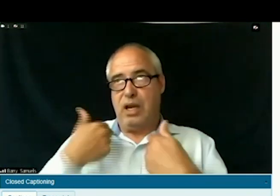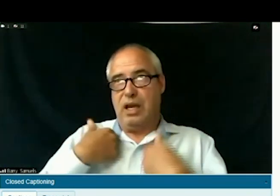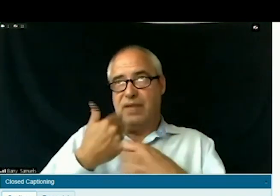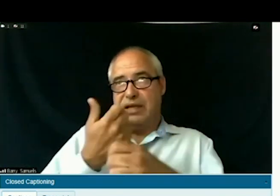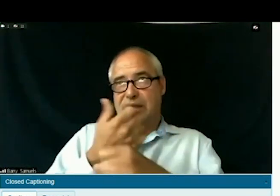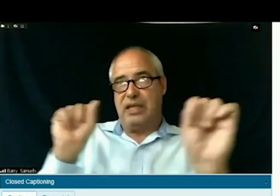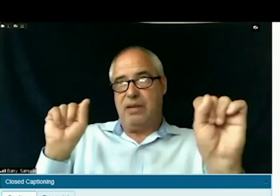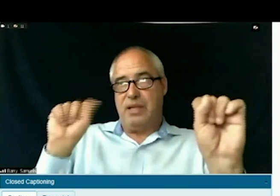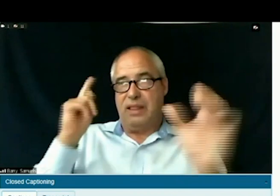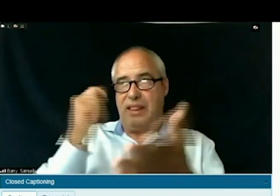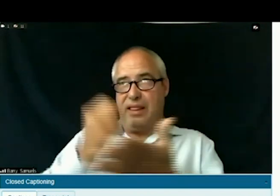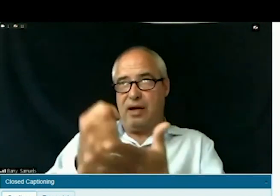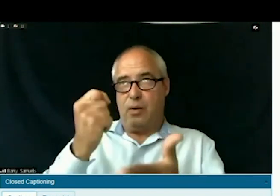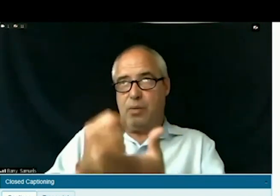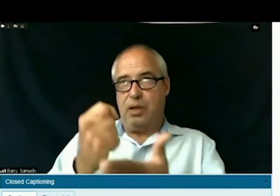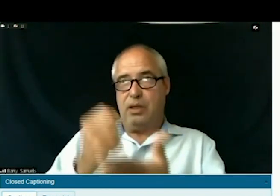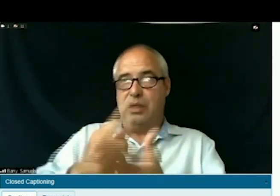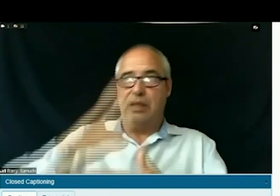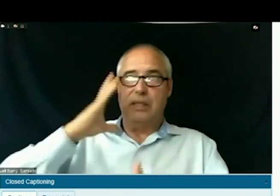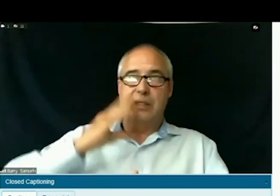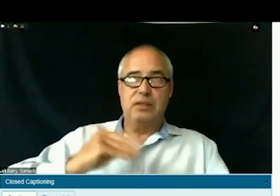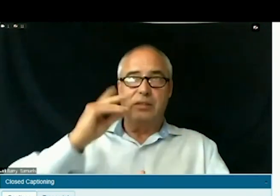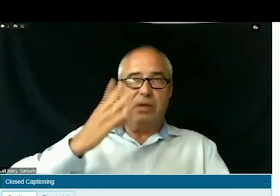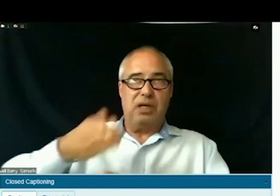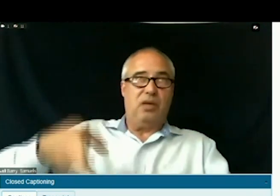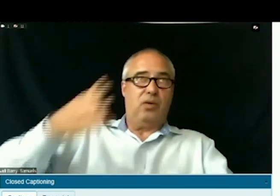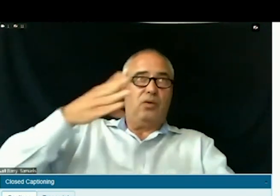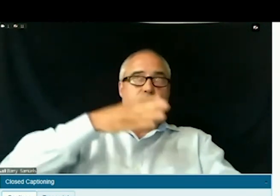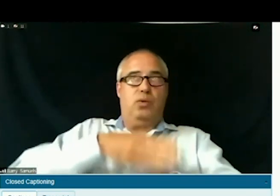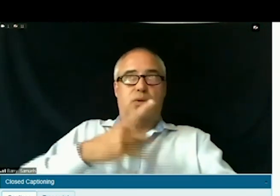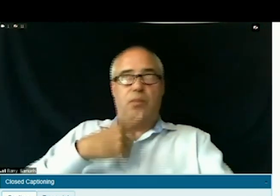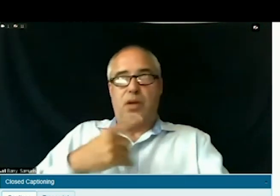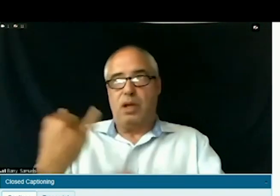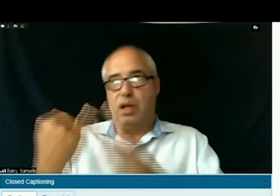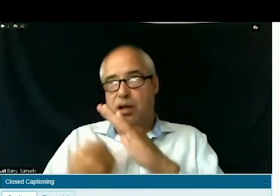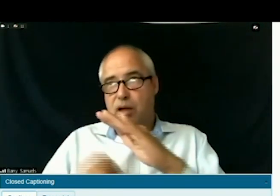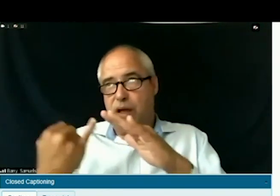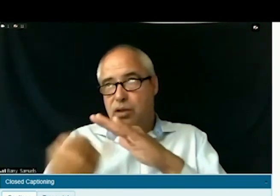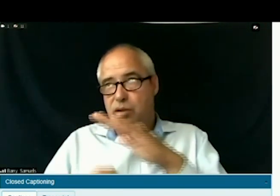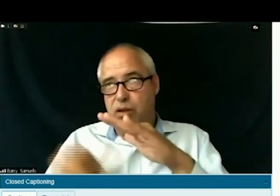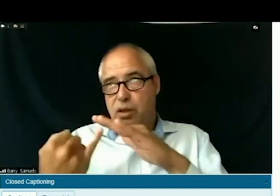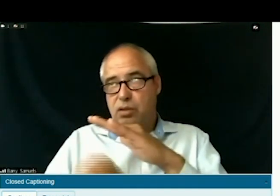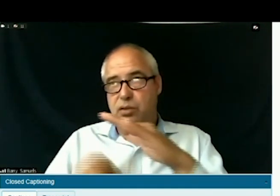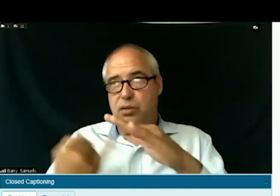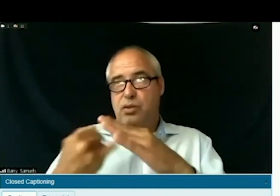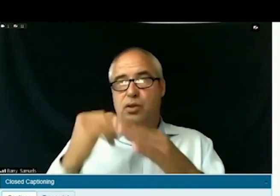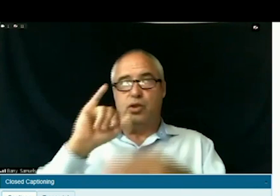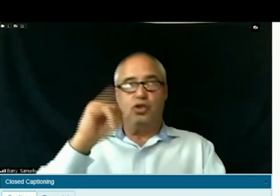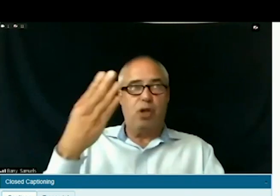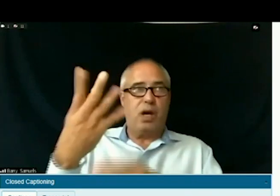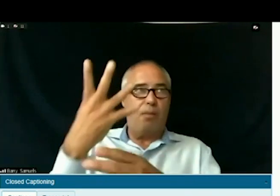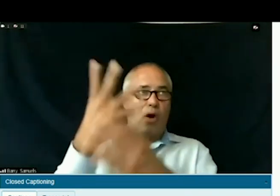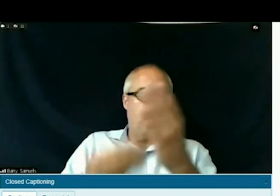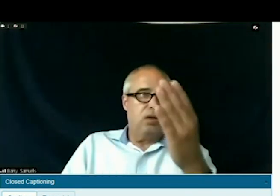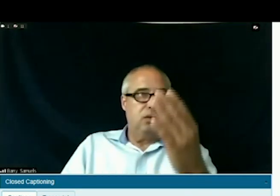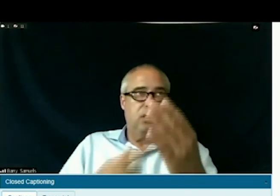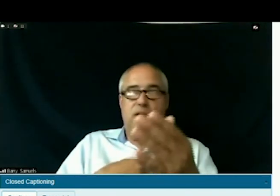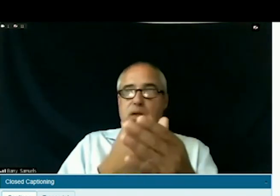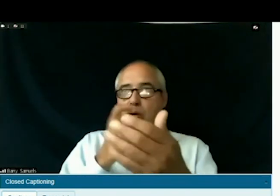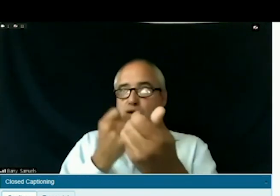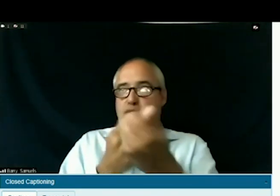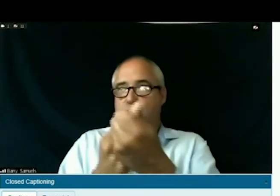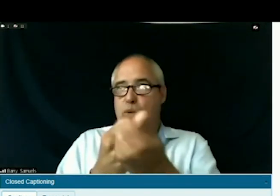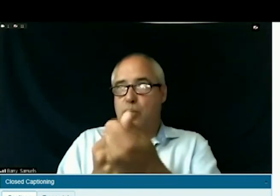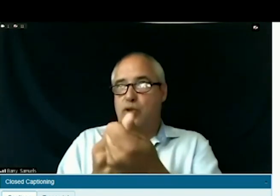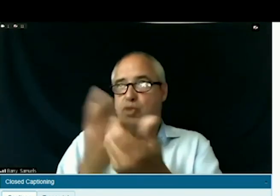therapies. They experience increased isolation, job loss, disruption in supports and services. We also know from this